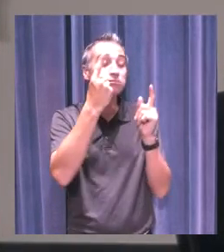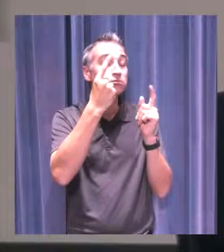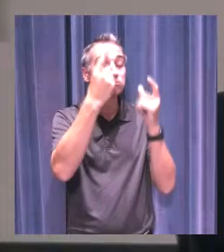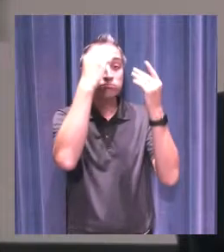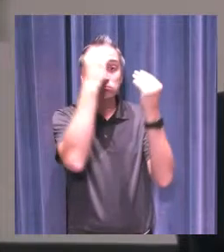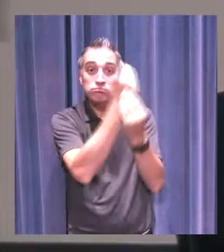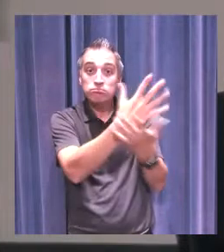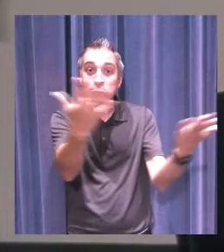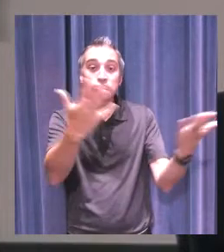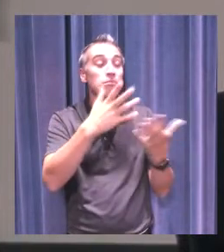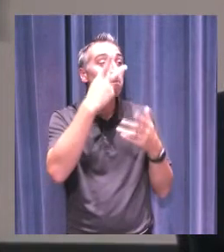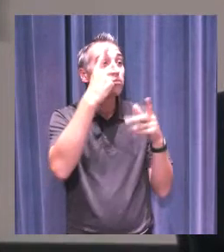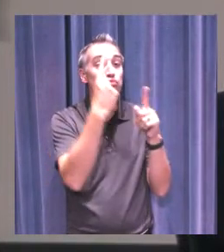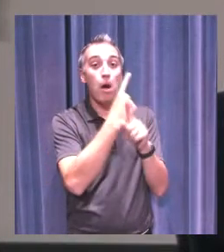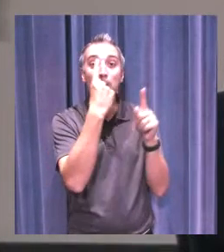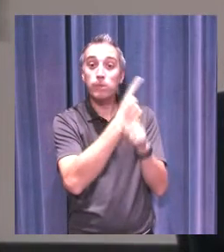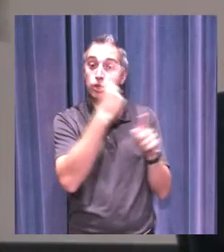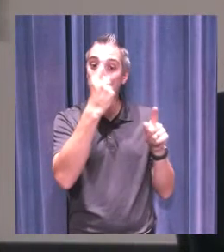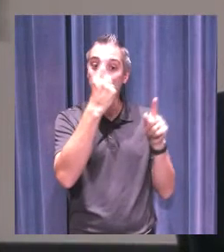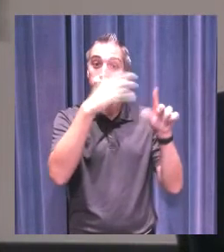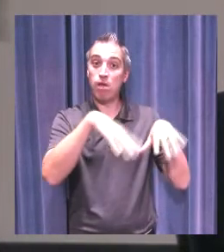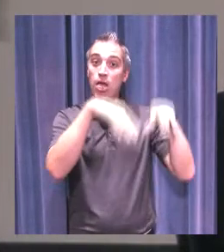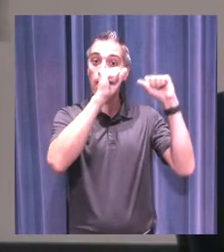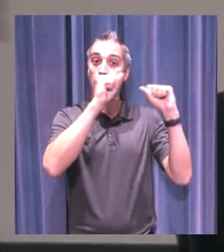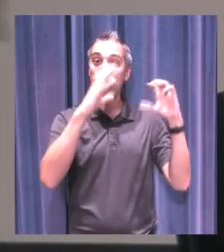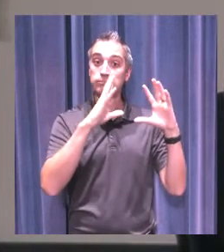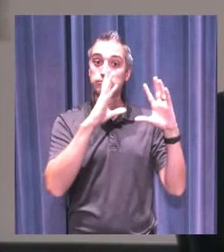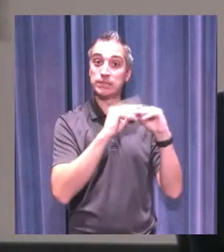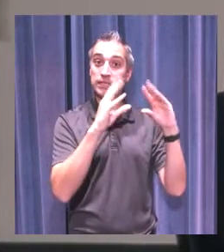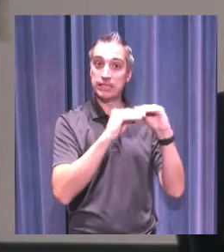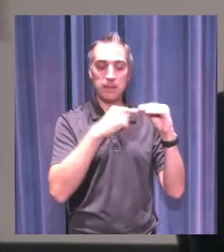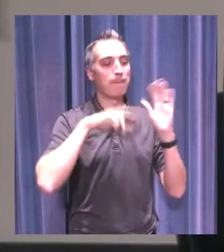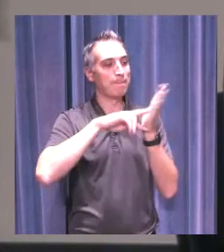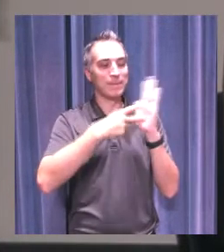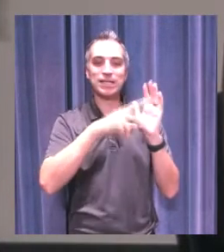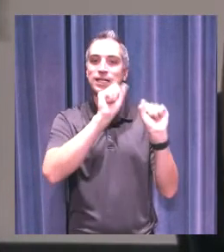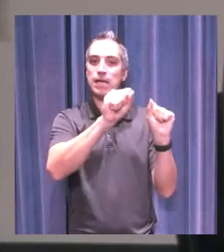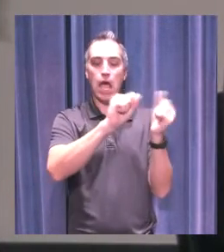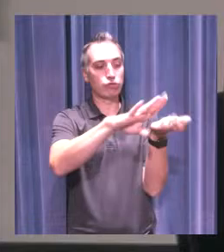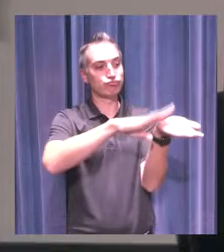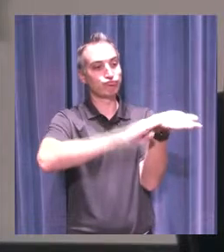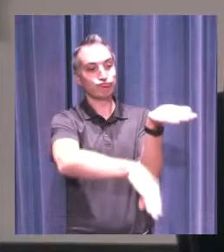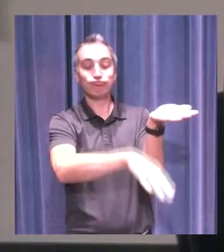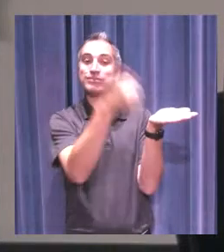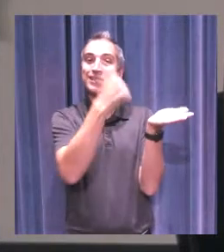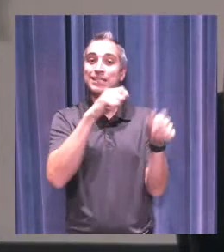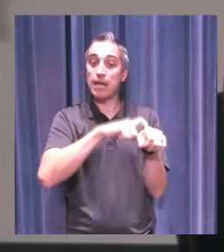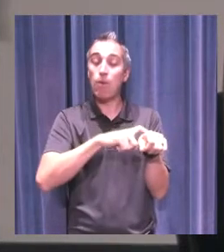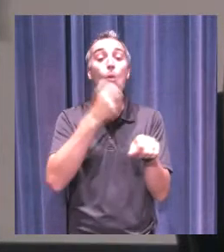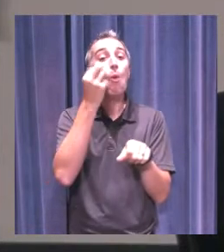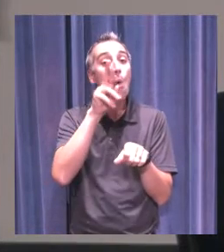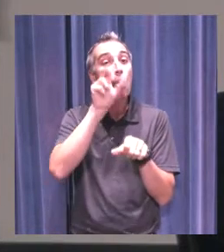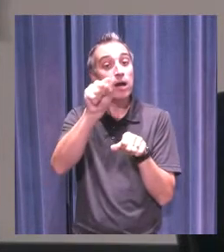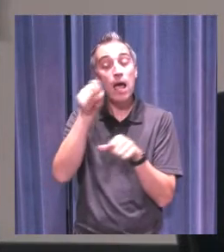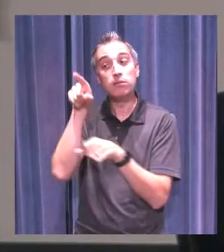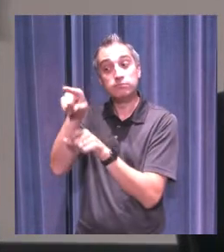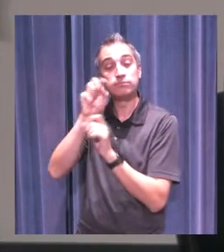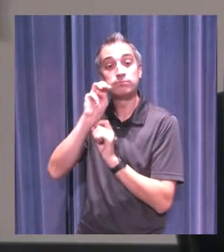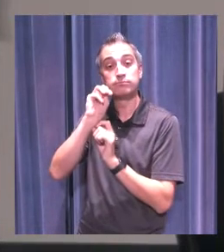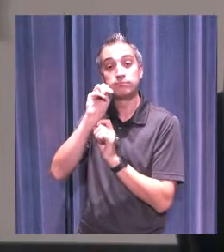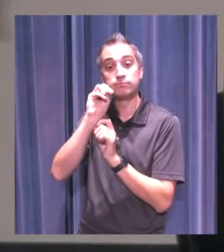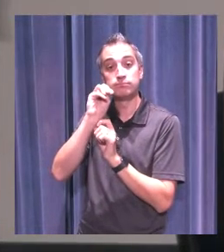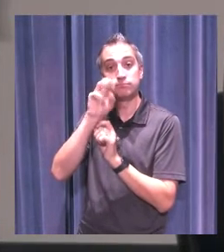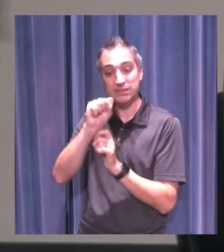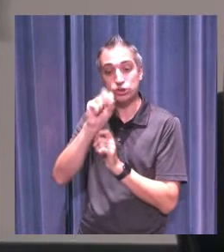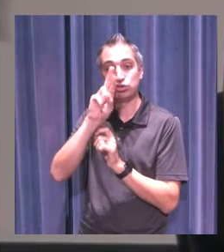this agreement could end at any time if that's done. The agreement can also end by a resignation by Ms. Richardson